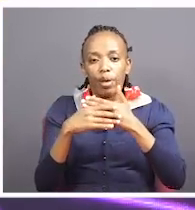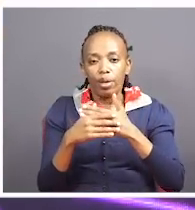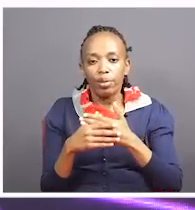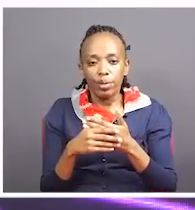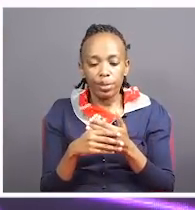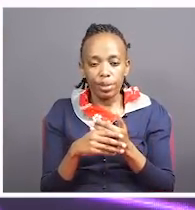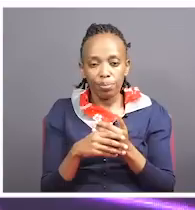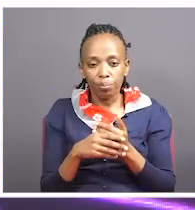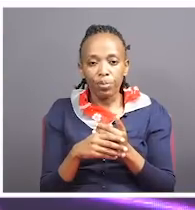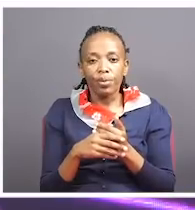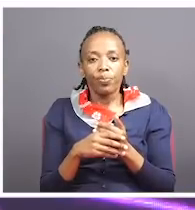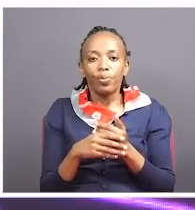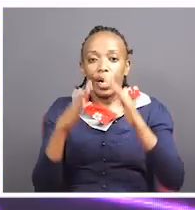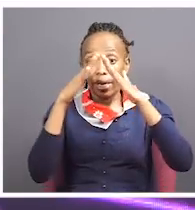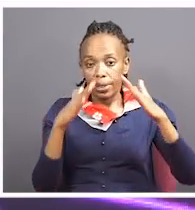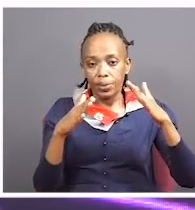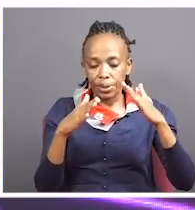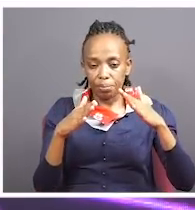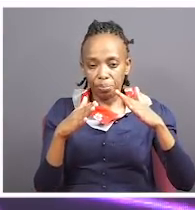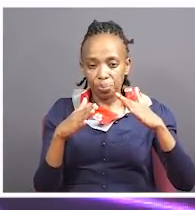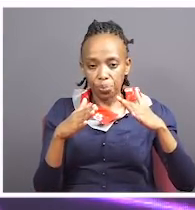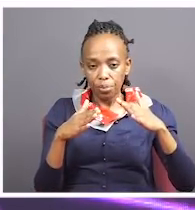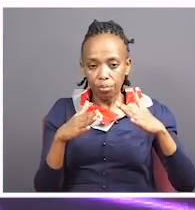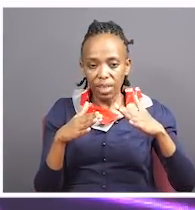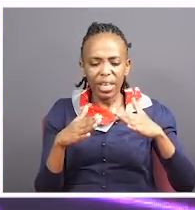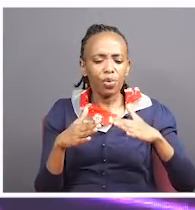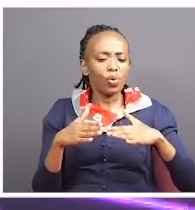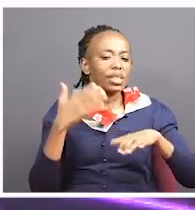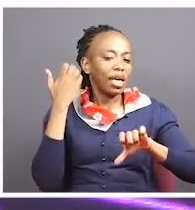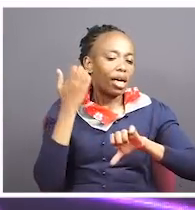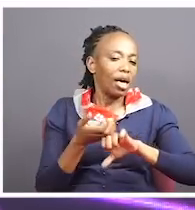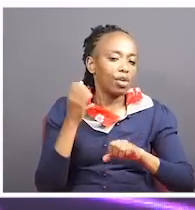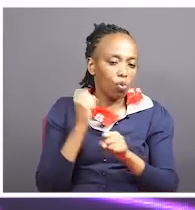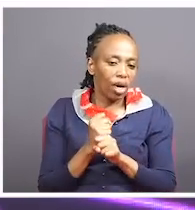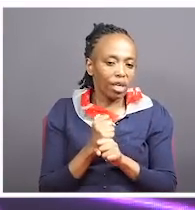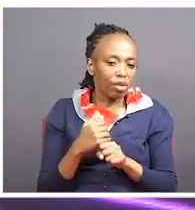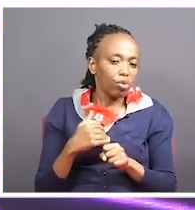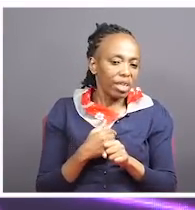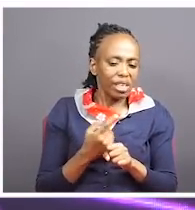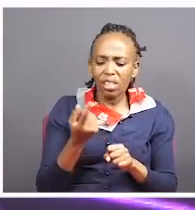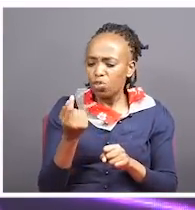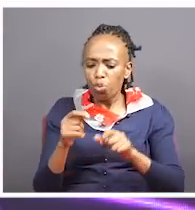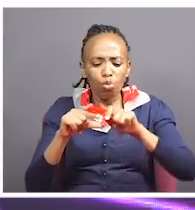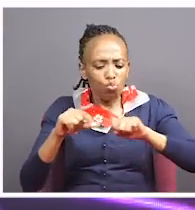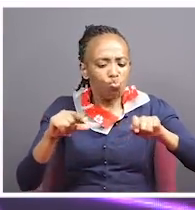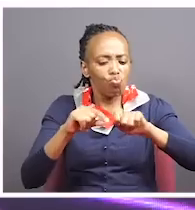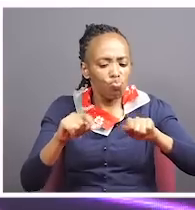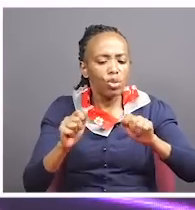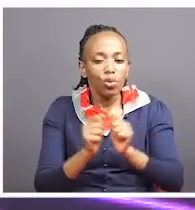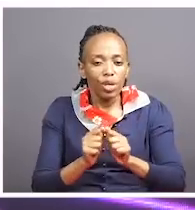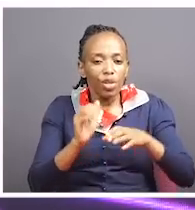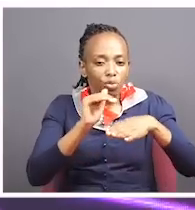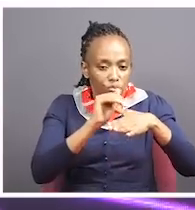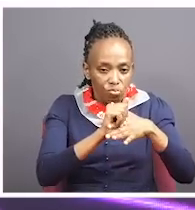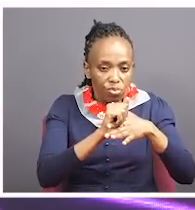the structure of a building. And it was a tedious exercise. You would take these pieces of sticks and with